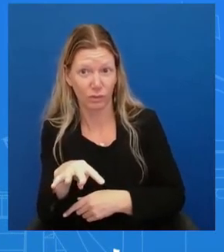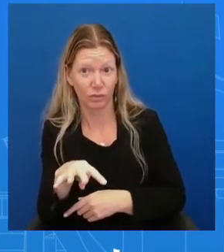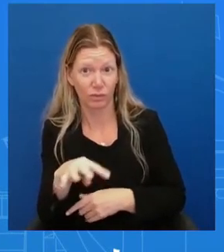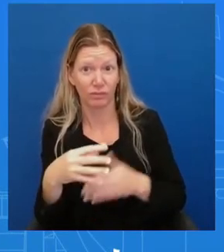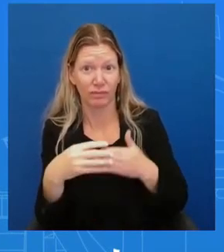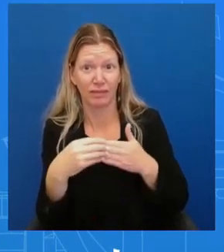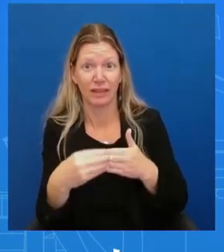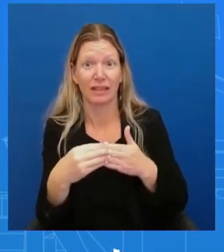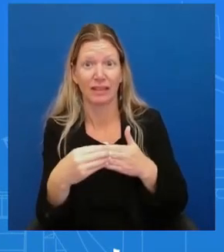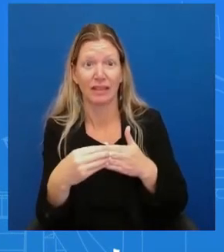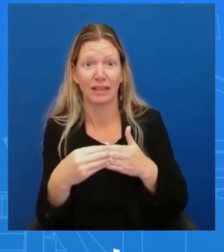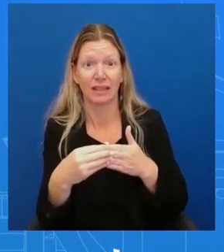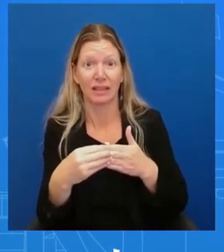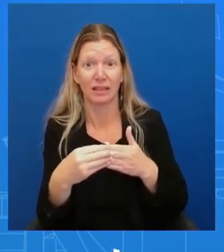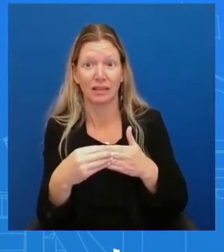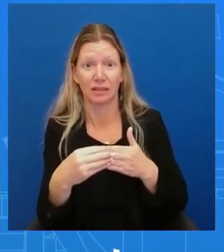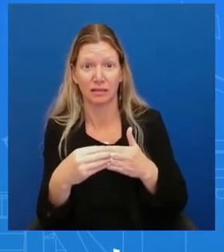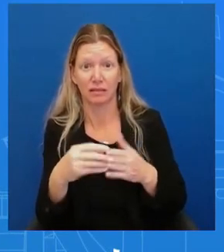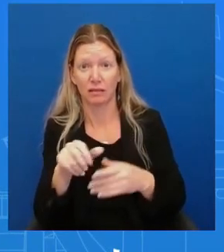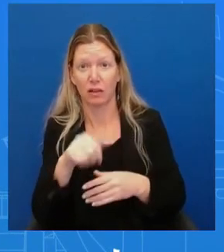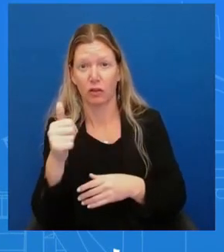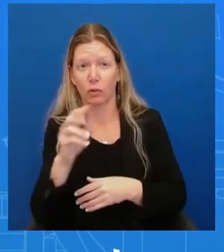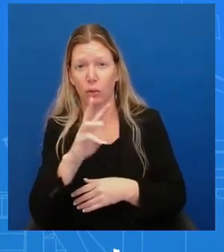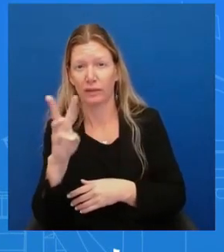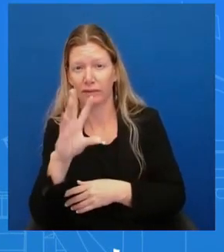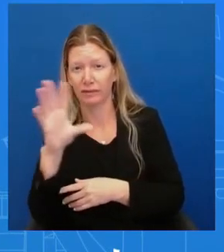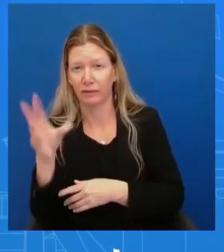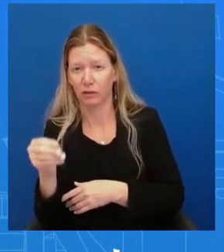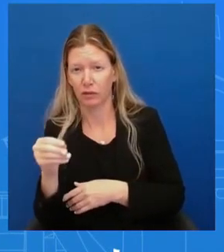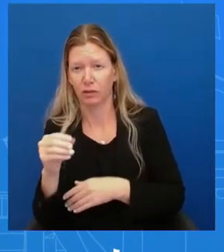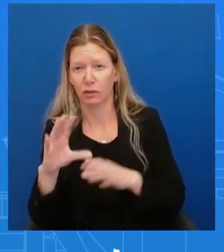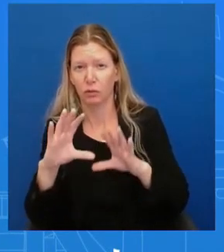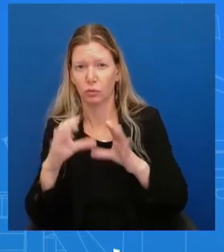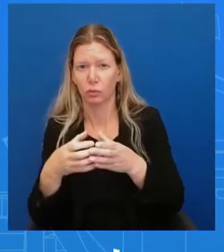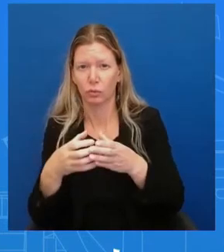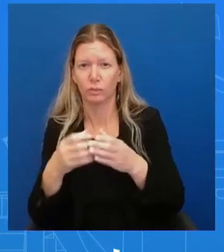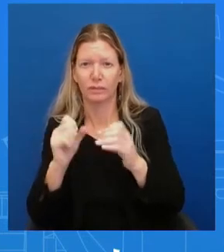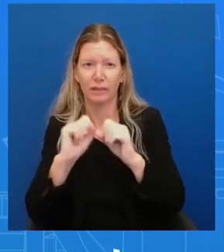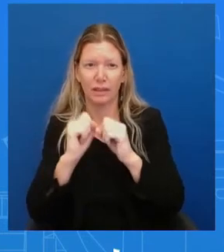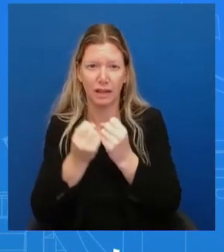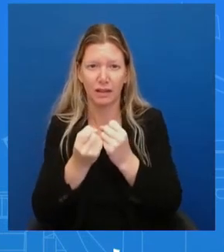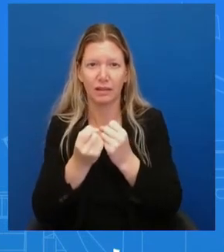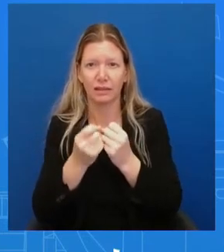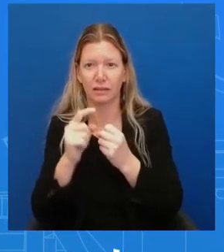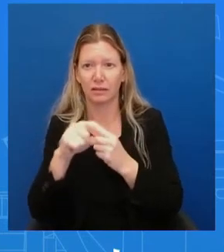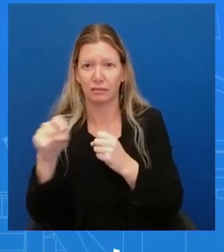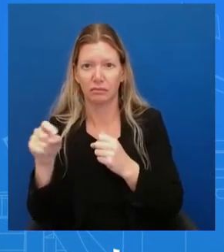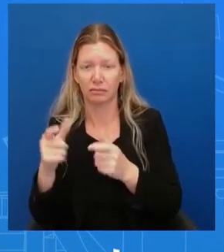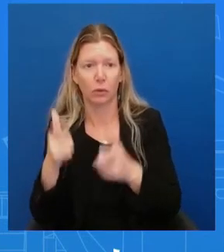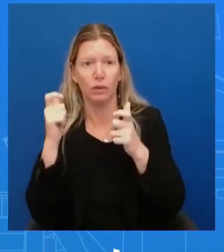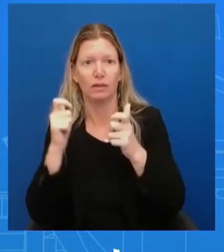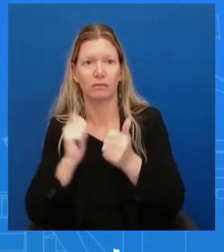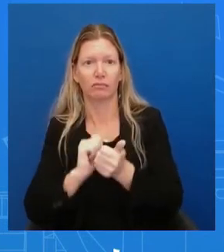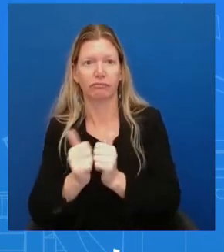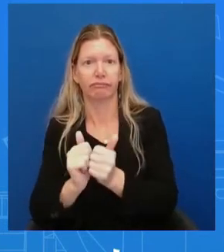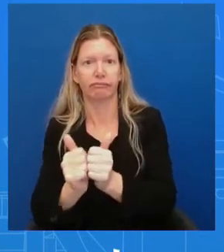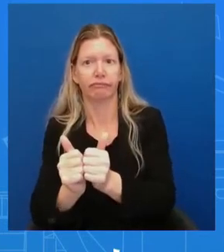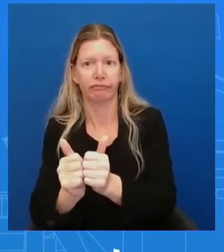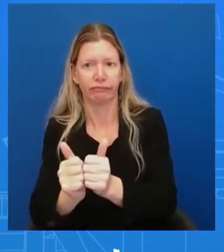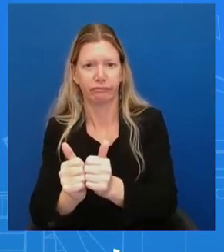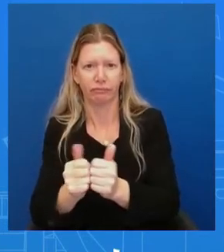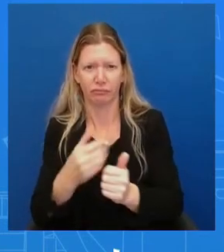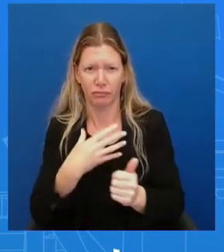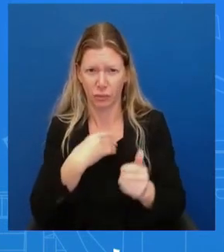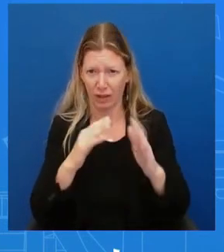pushing for quicker elections, for a loosening of their entrenched leadership. How does the White House see that, and is that something that you